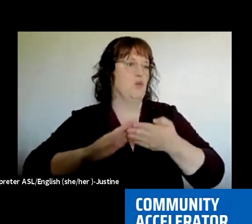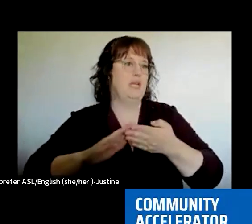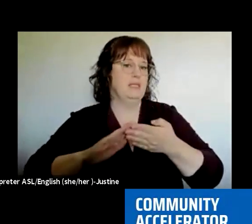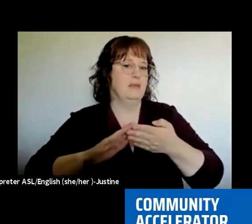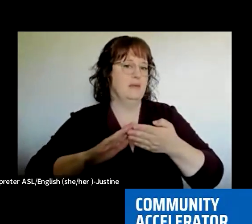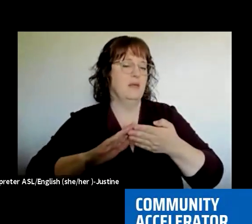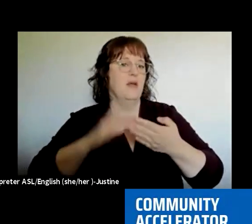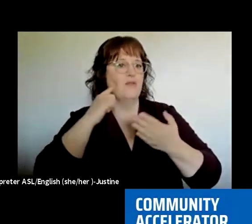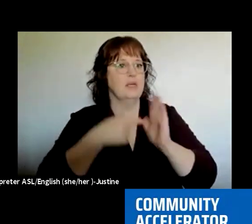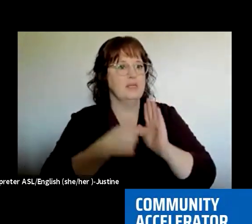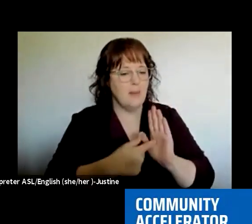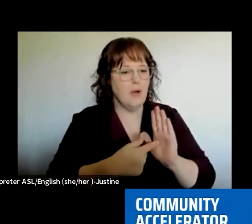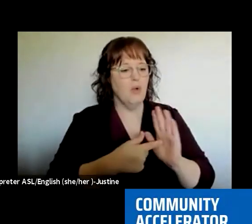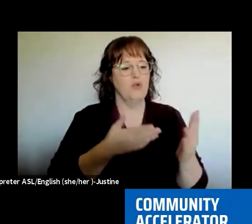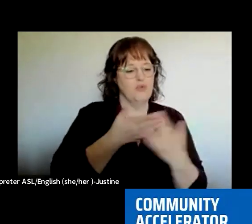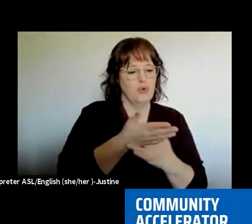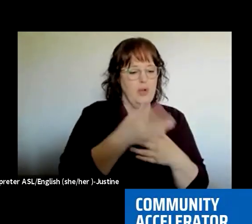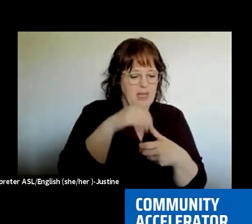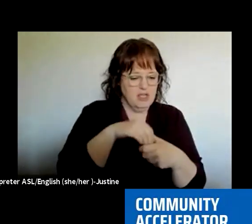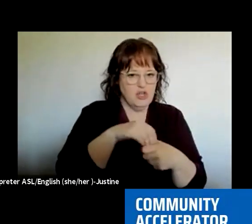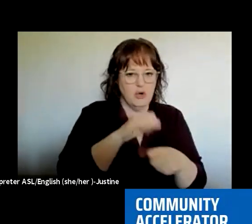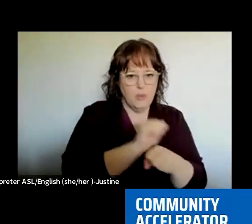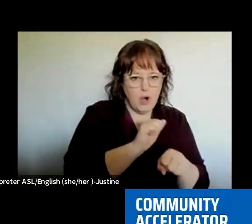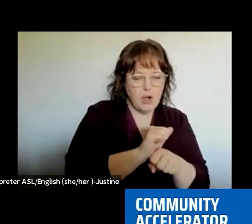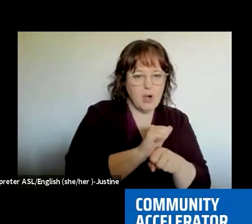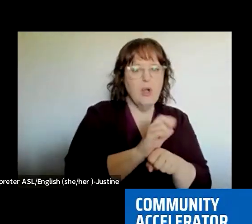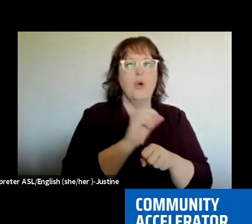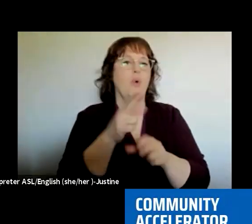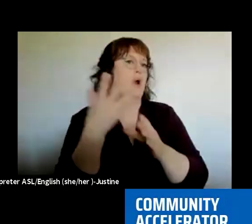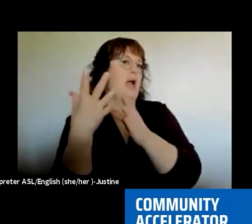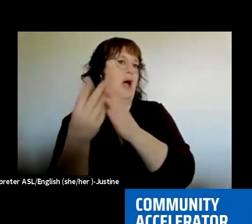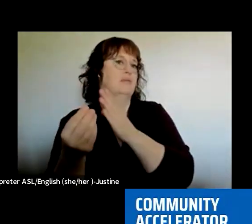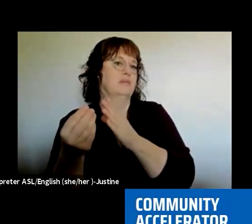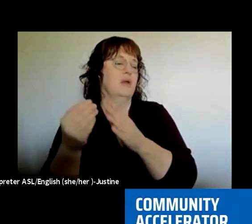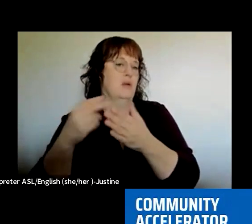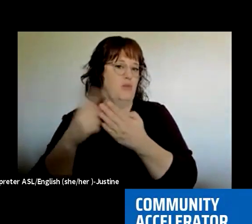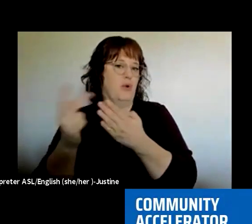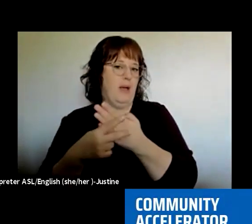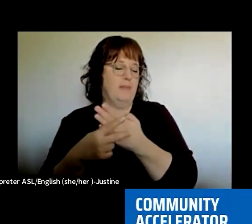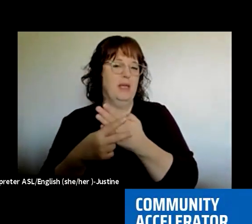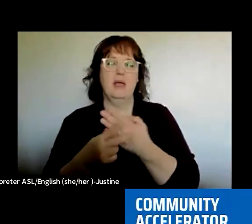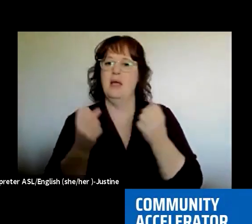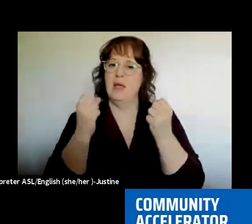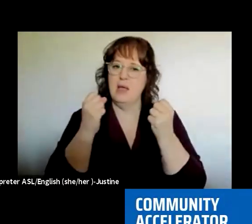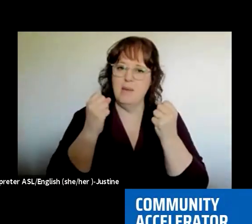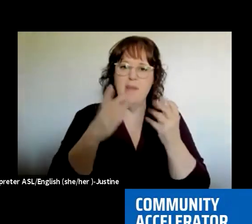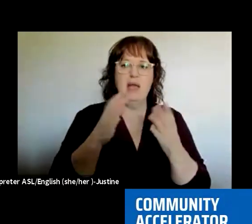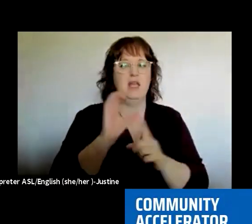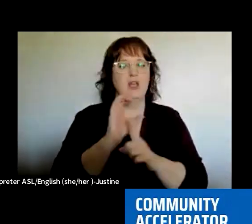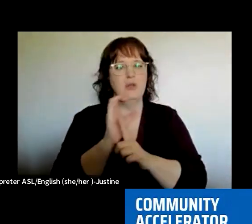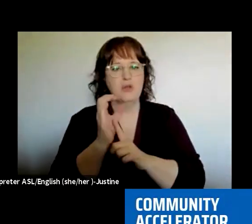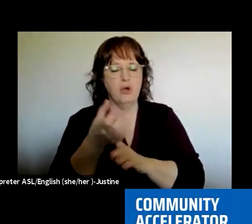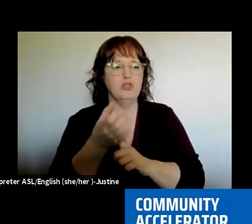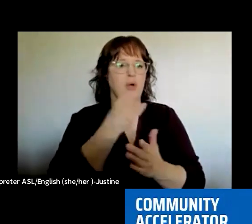be through their internal work or through their external programming. I know for many arts and cultural organizations, it's easy to kind